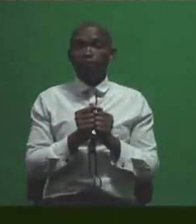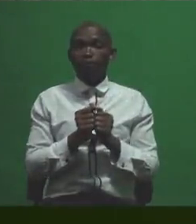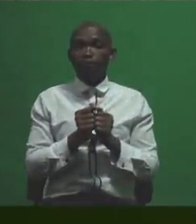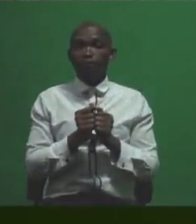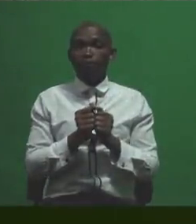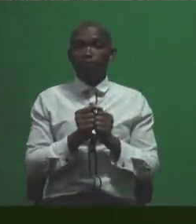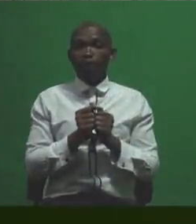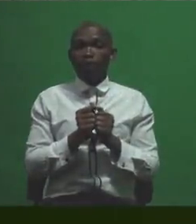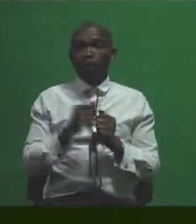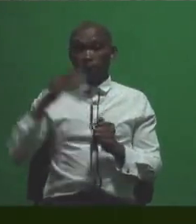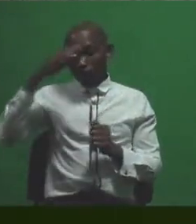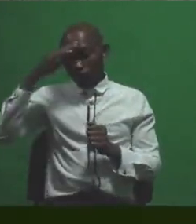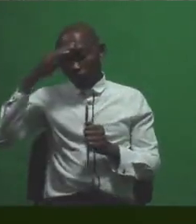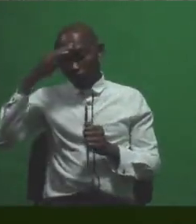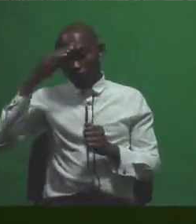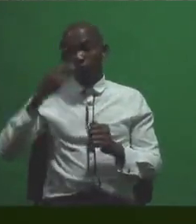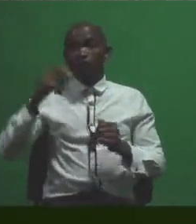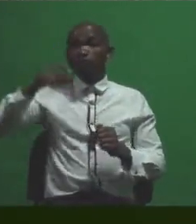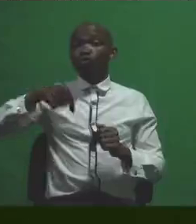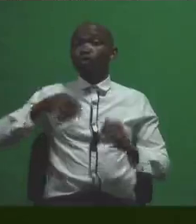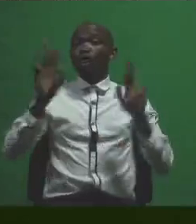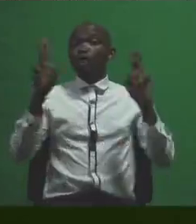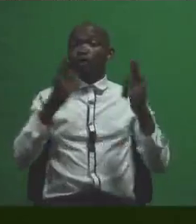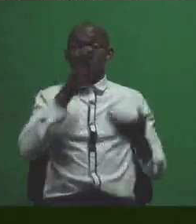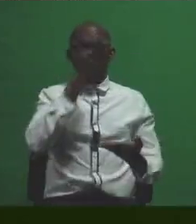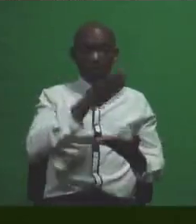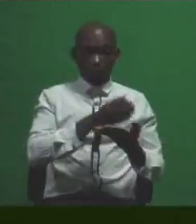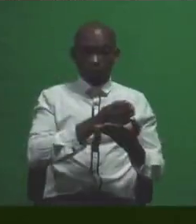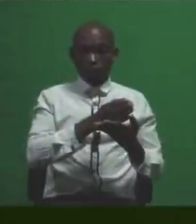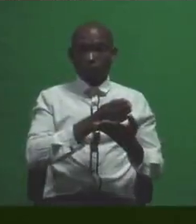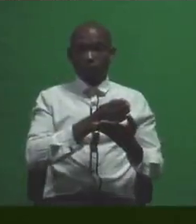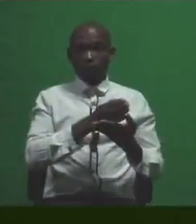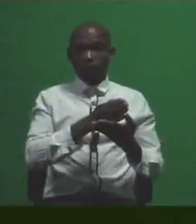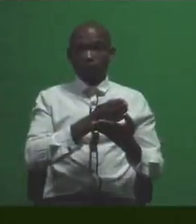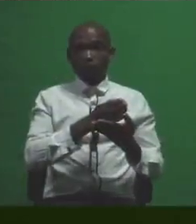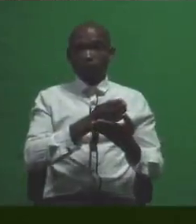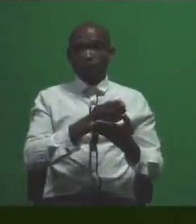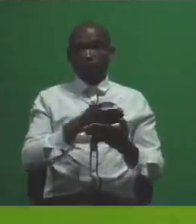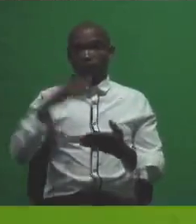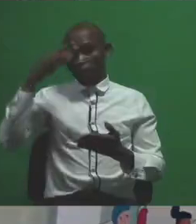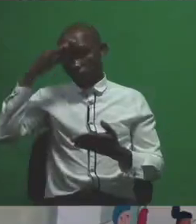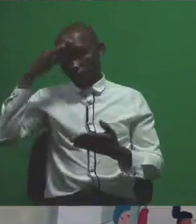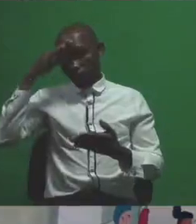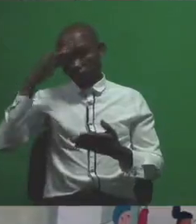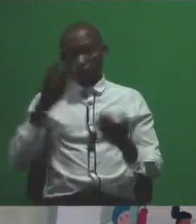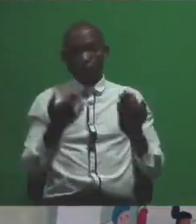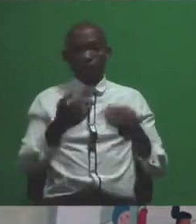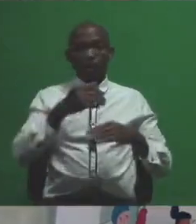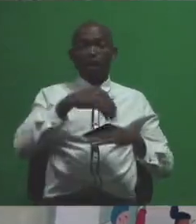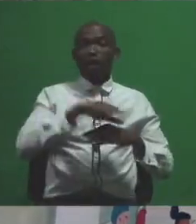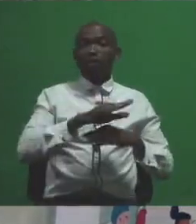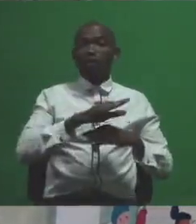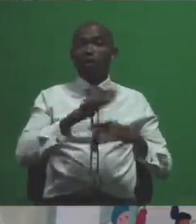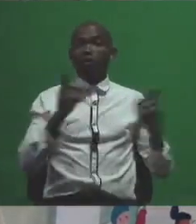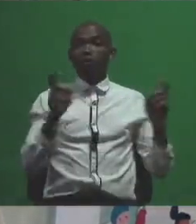I think our today's lesson is completed, and I think you are going